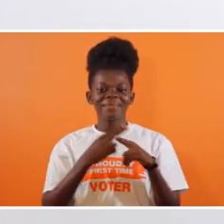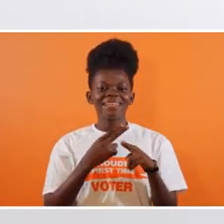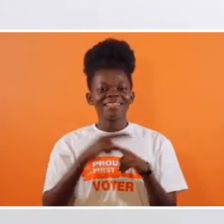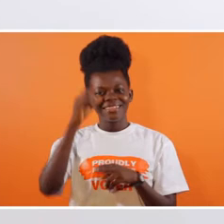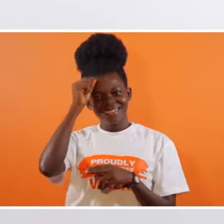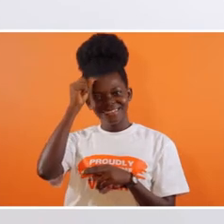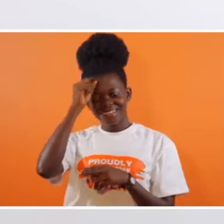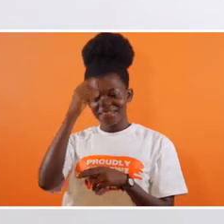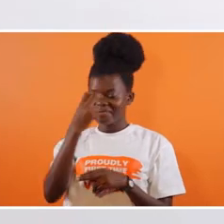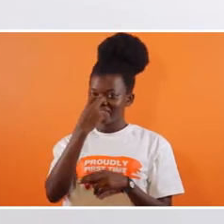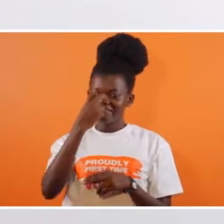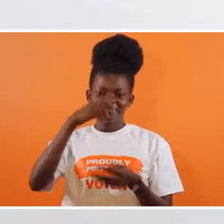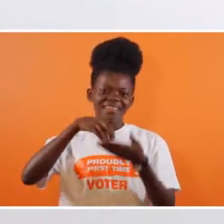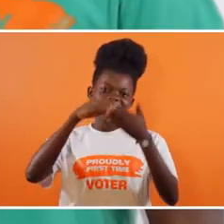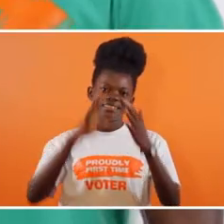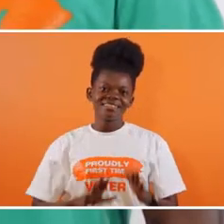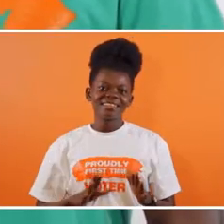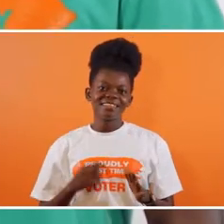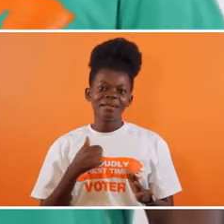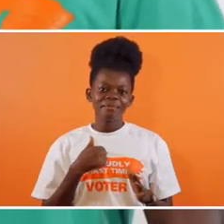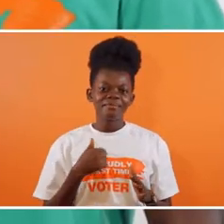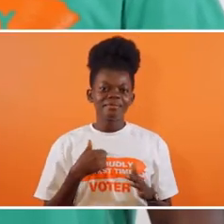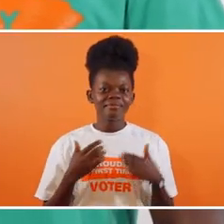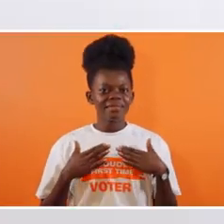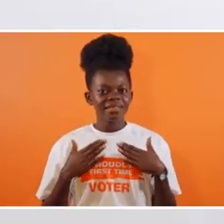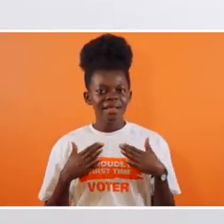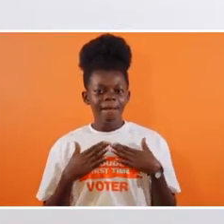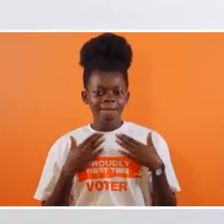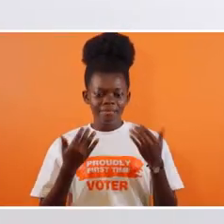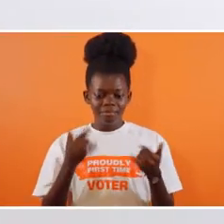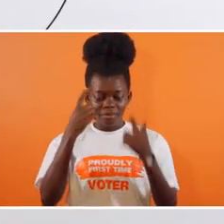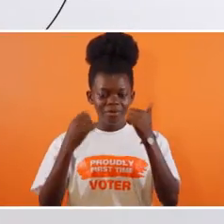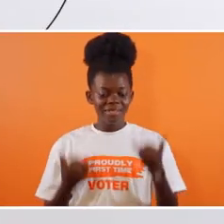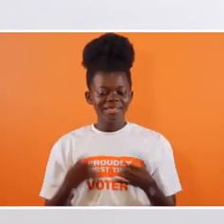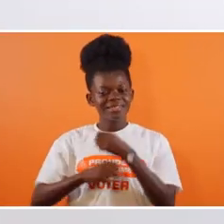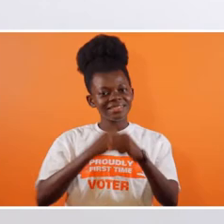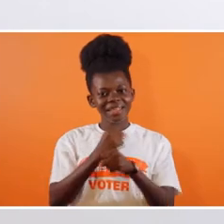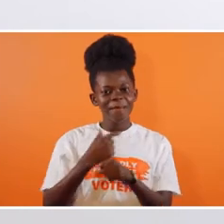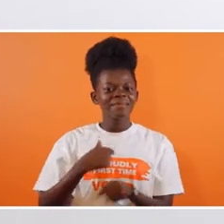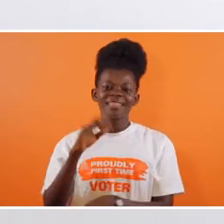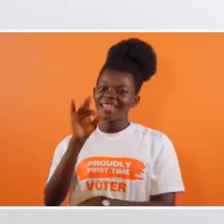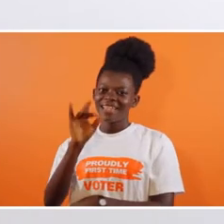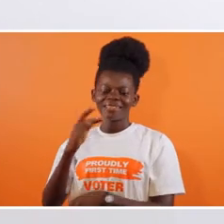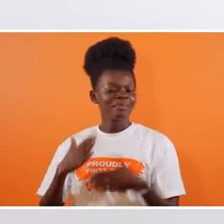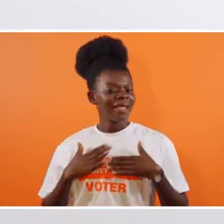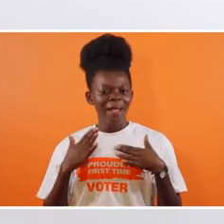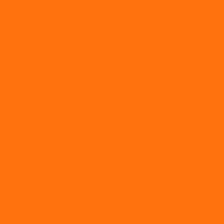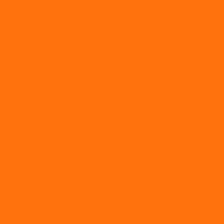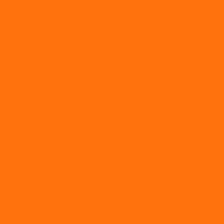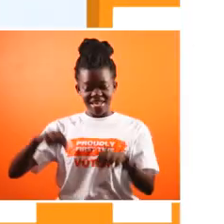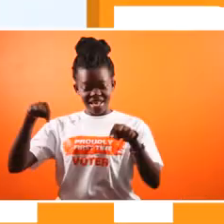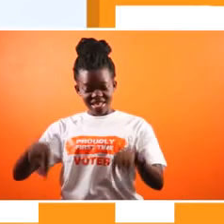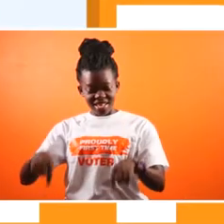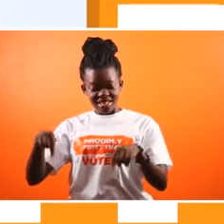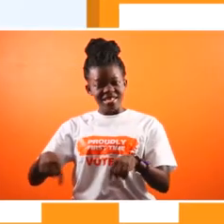I'm Sylvester, a visually impaired student. I turned 18 this year and I'm excited about the opportunity to register as a first-time voter.